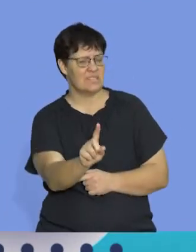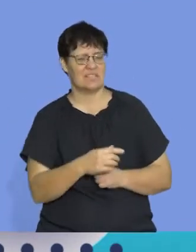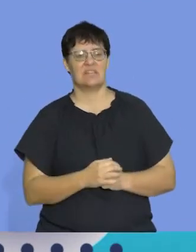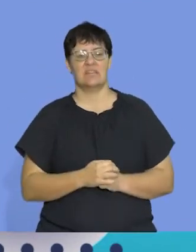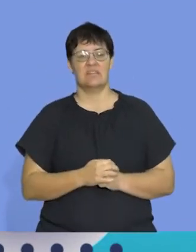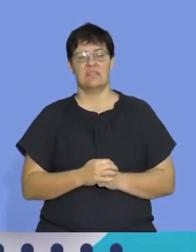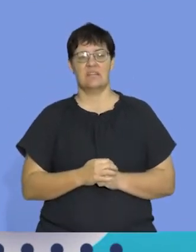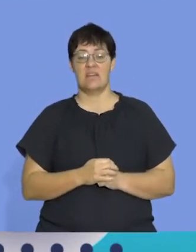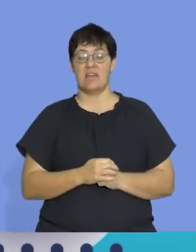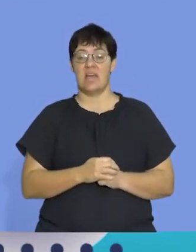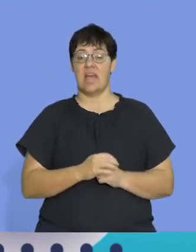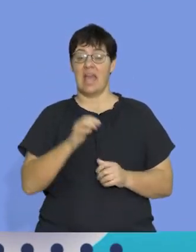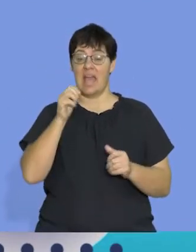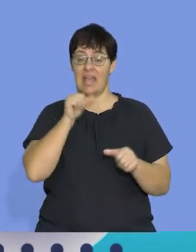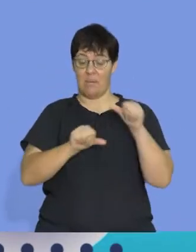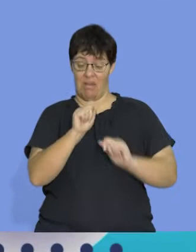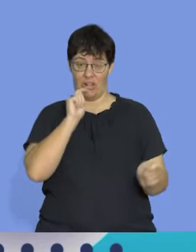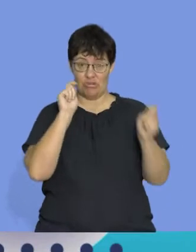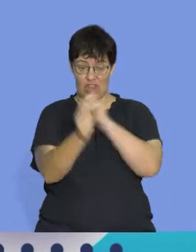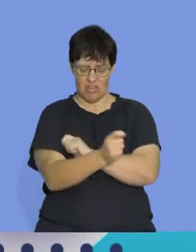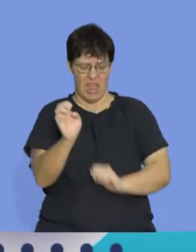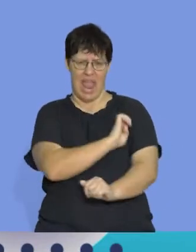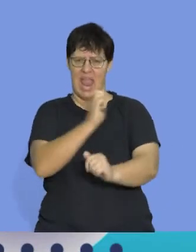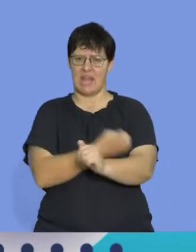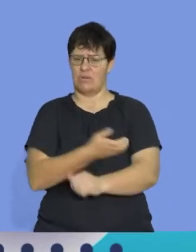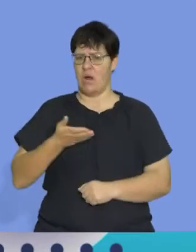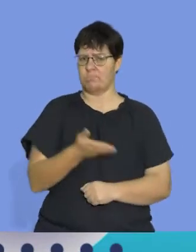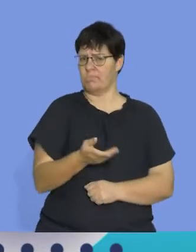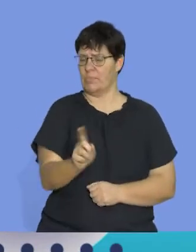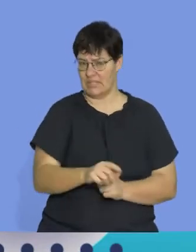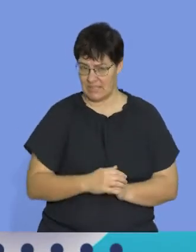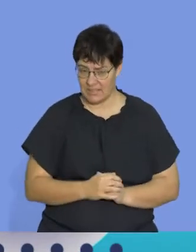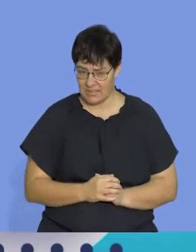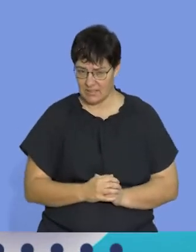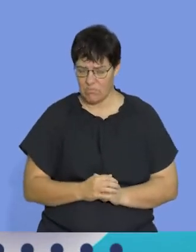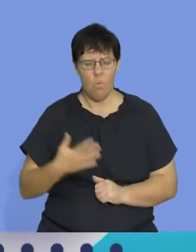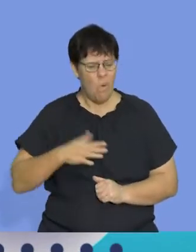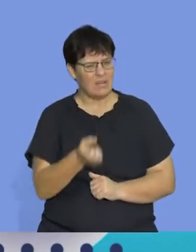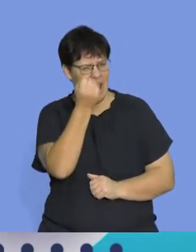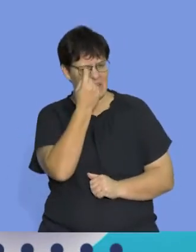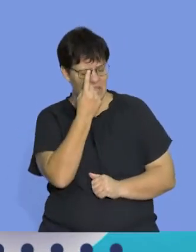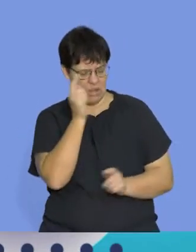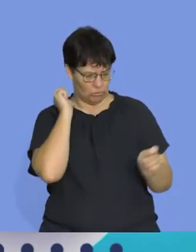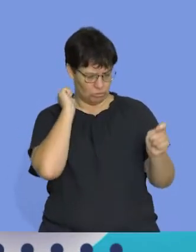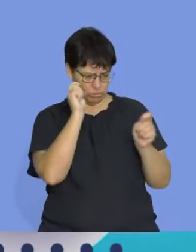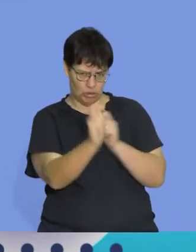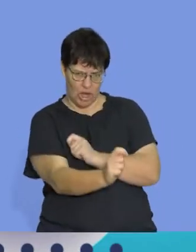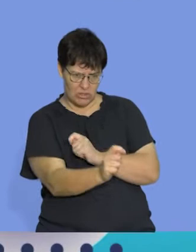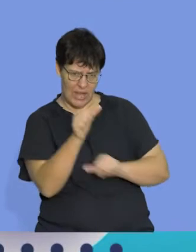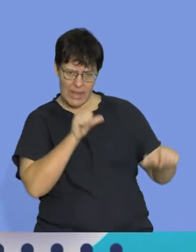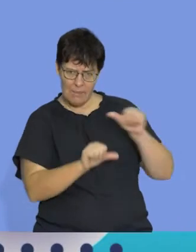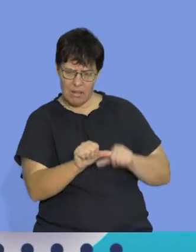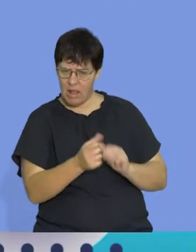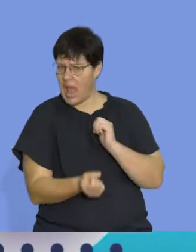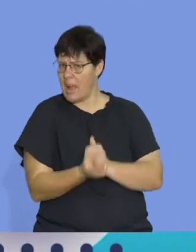in chemical changes. We basically want to understand exactly what happens during a chemical change and what exactly is